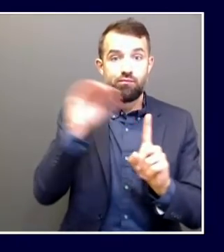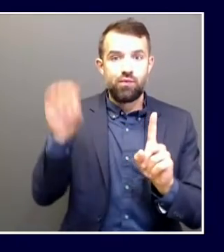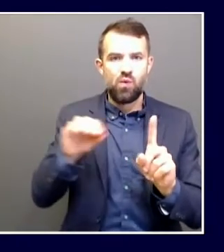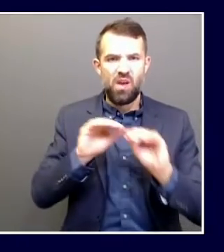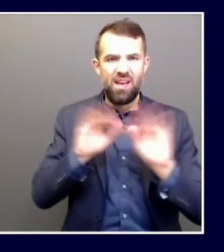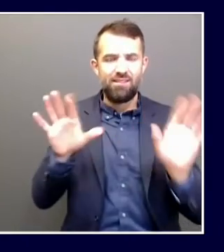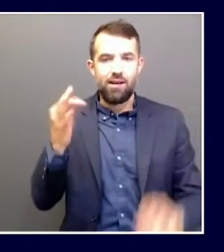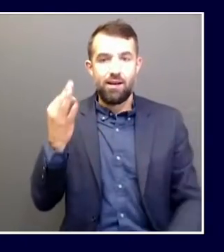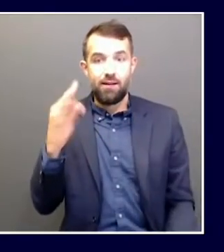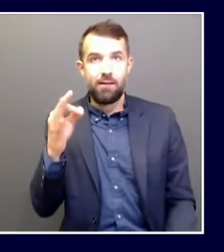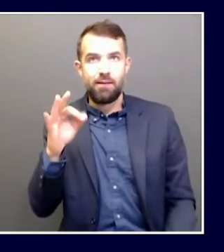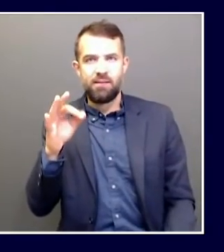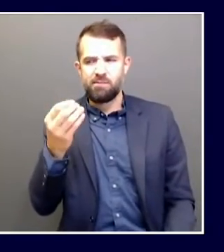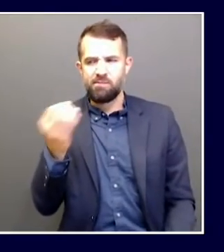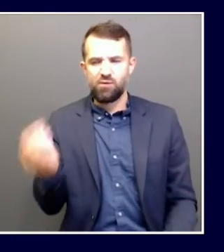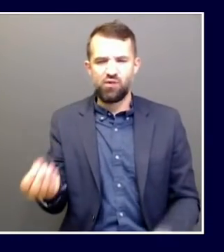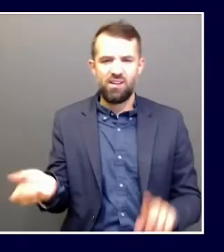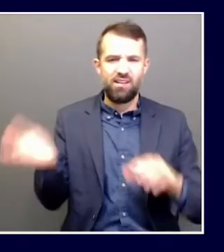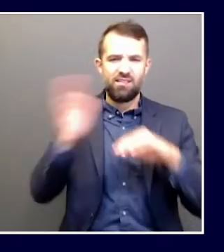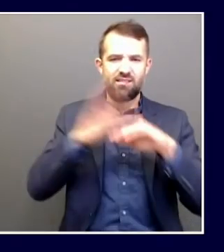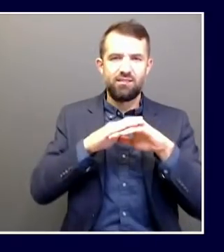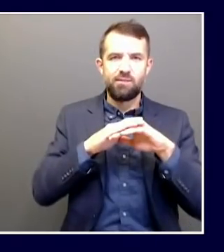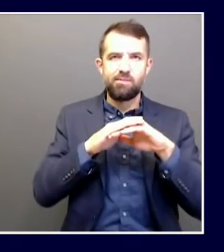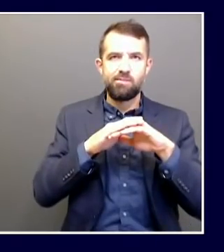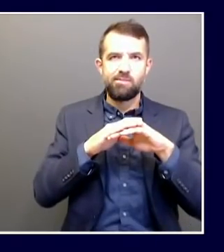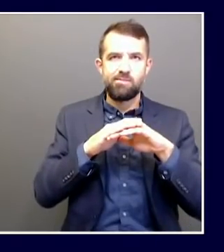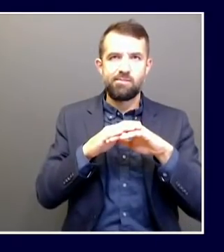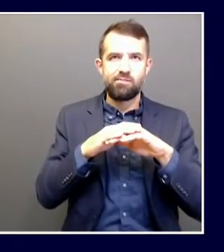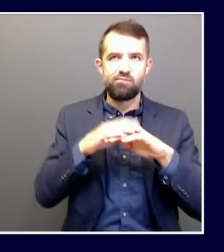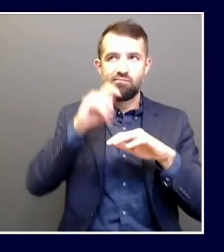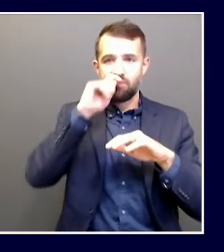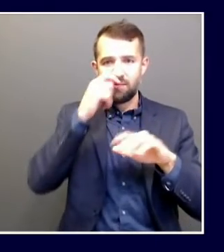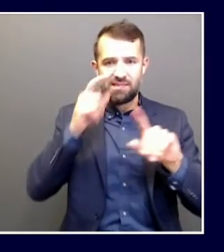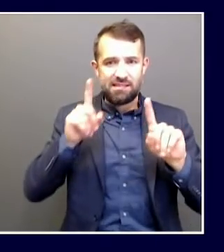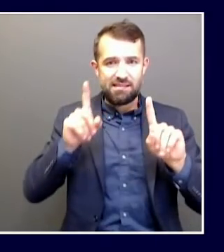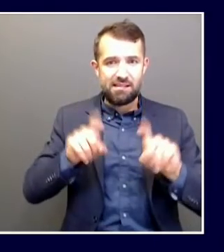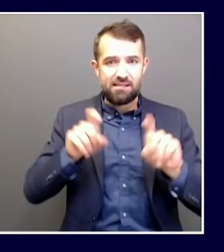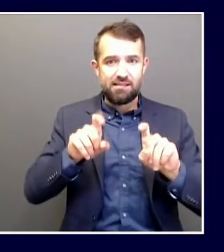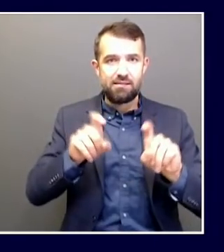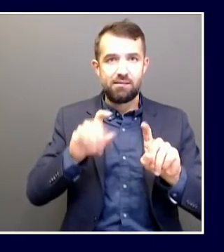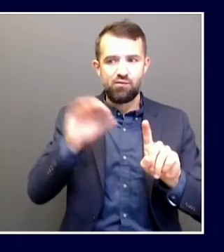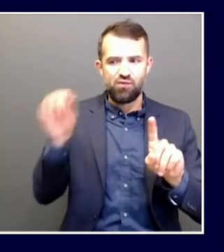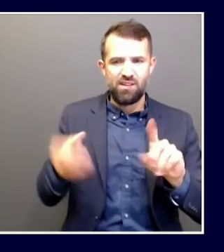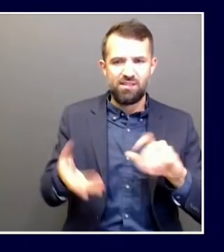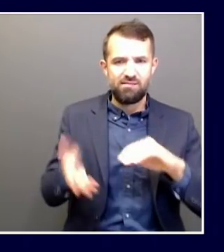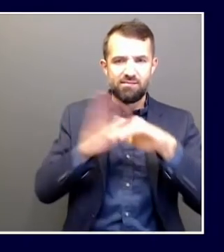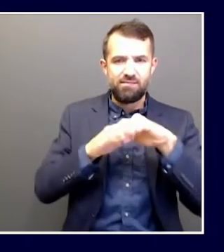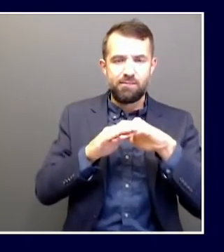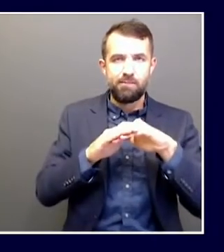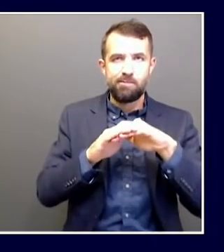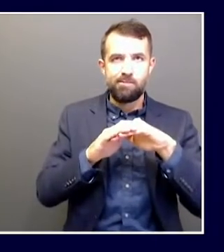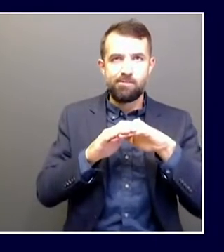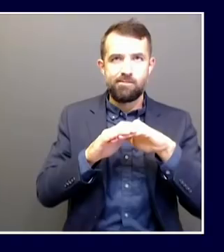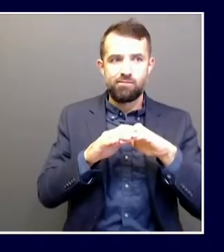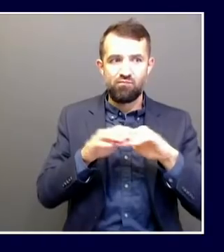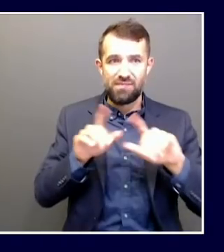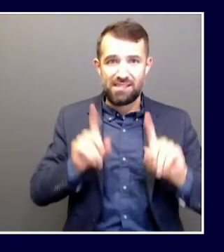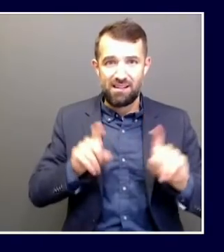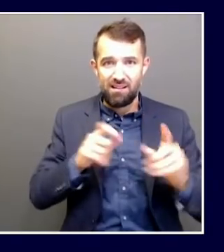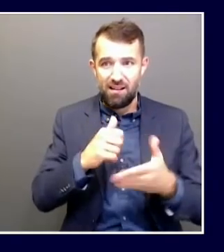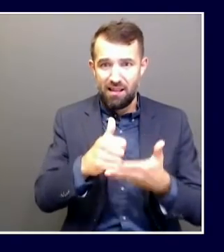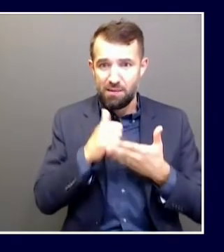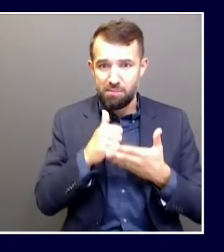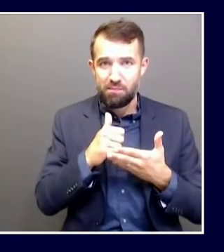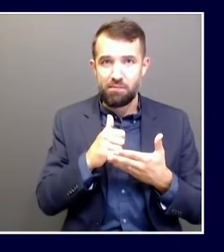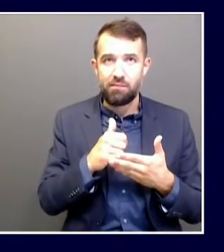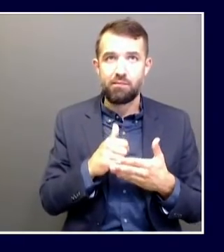increase in testing is obviously a positive sign. And the drop in the positivity rate from